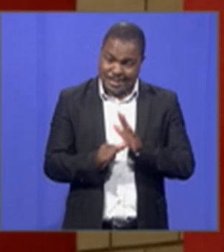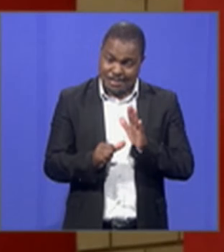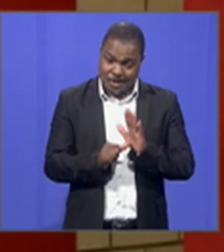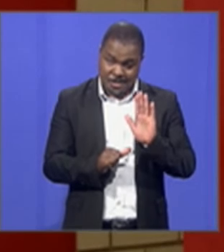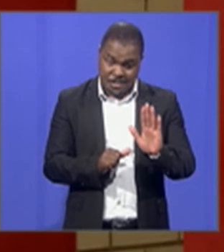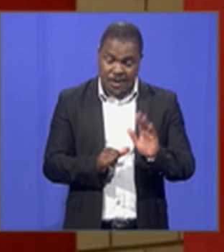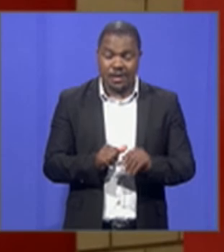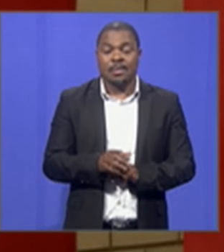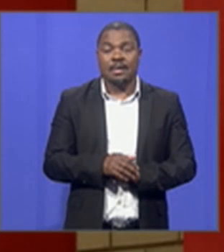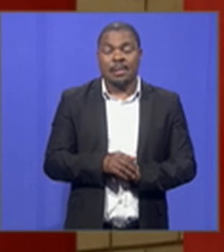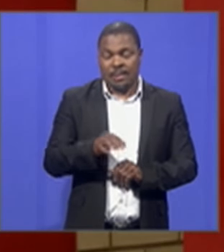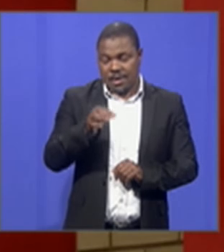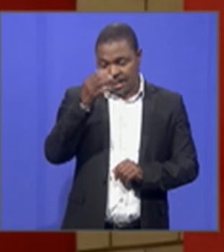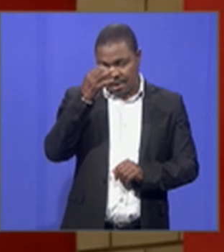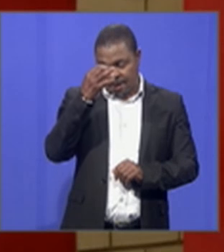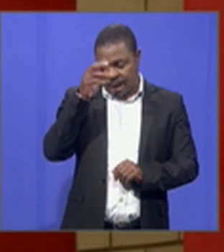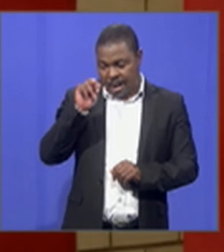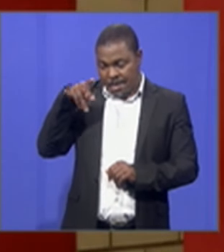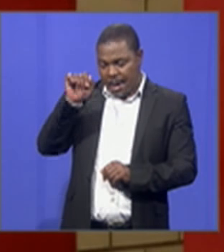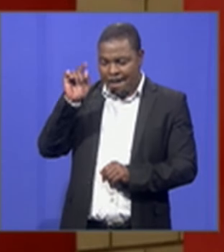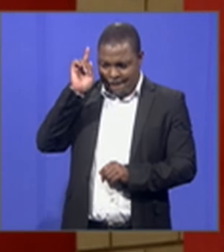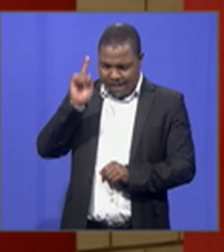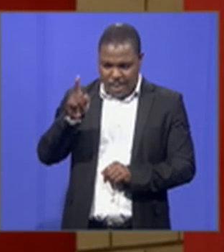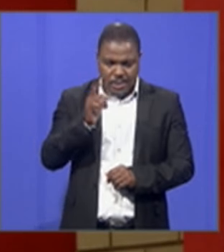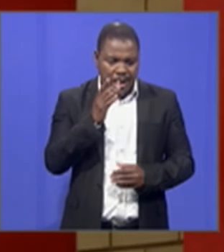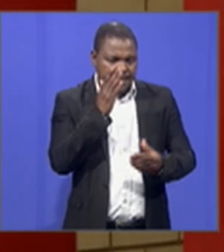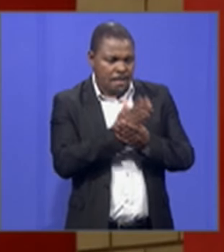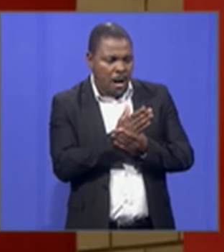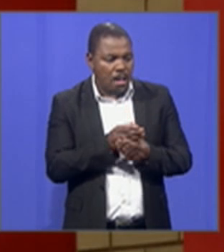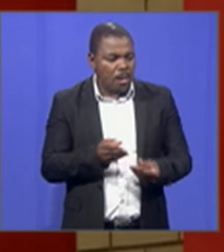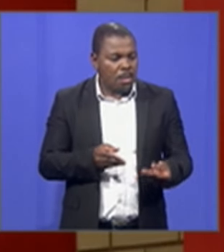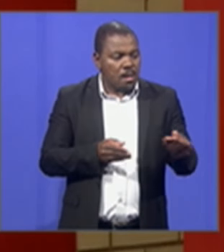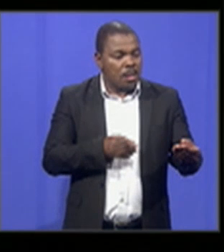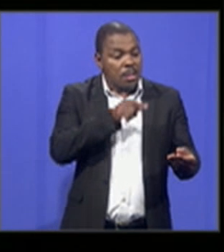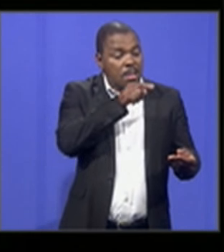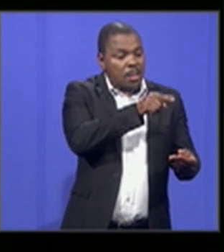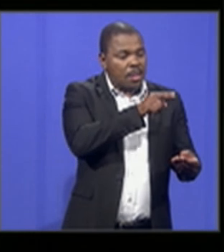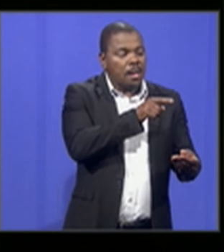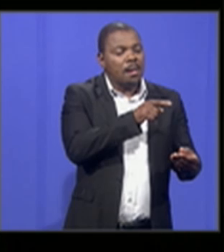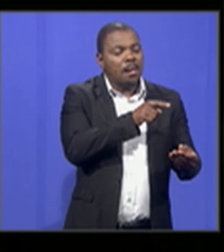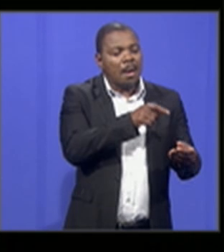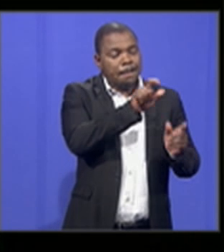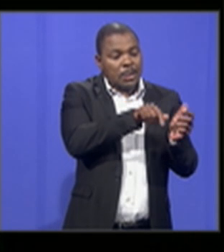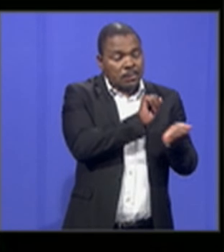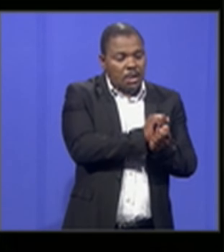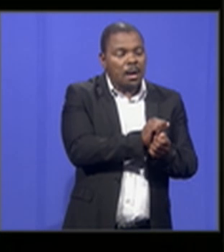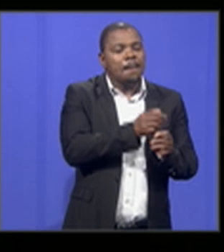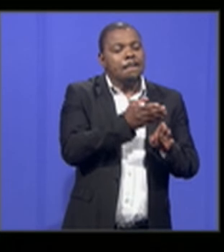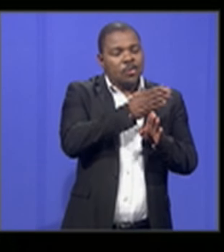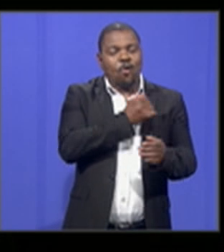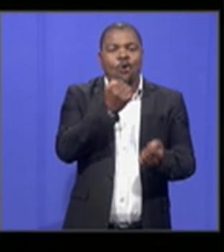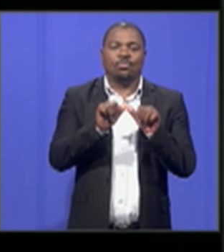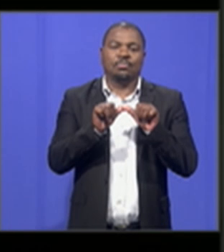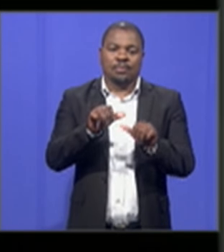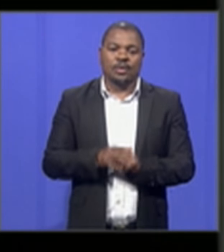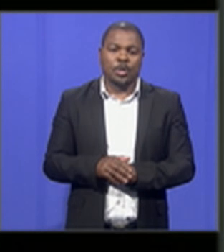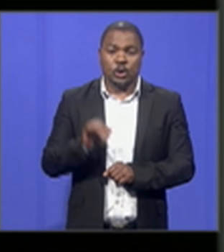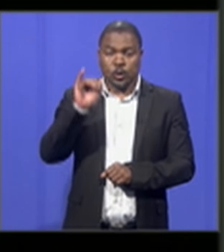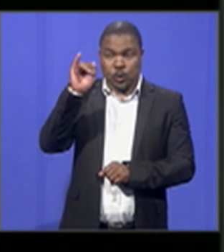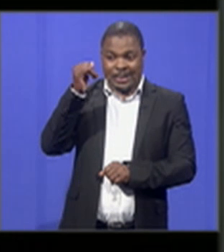for the state to disclose the docket to the defense before the trial commences. Ka kgoronkgolo ya tsheko ya Johannesburg e